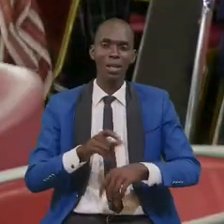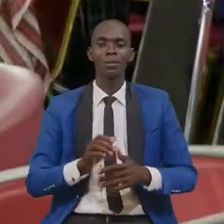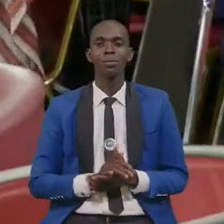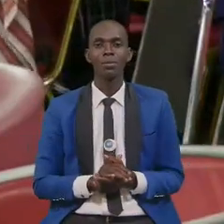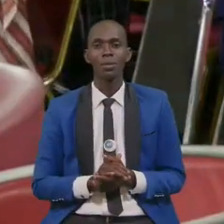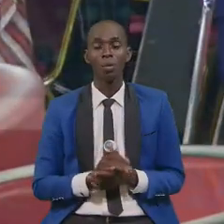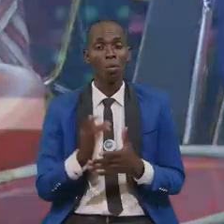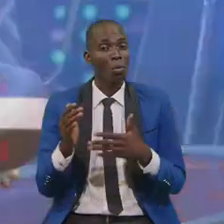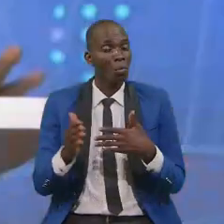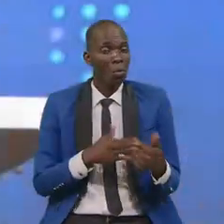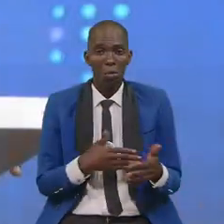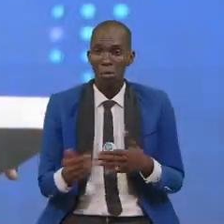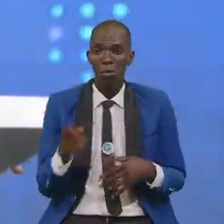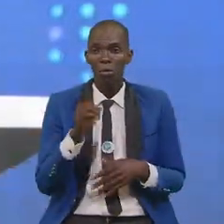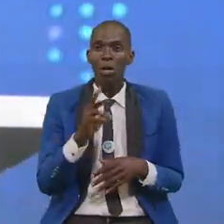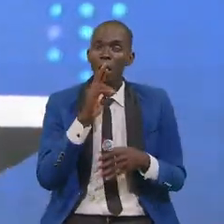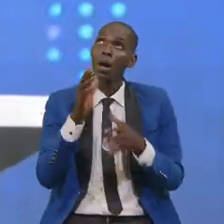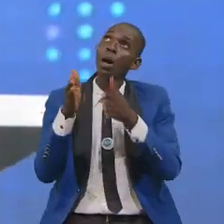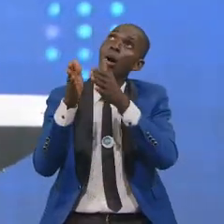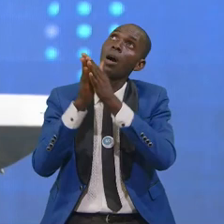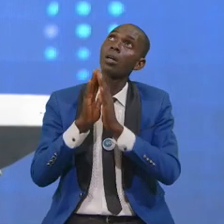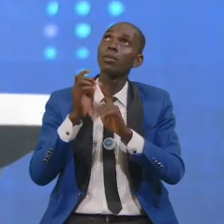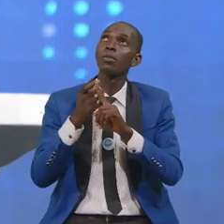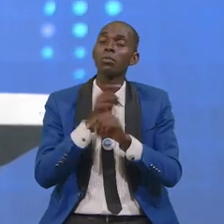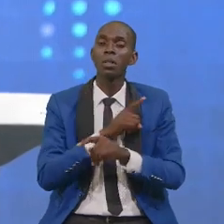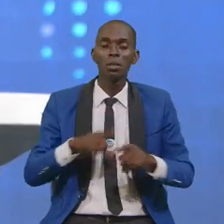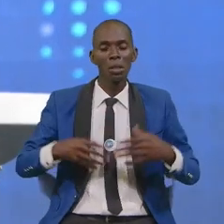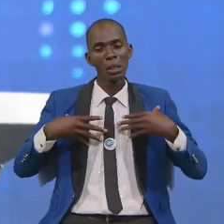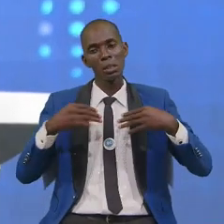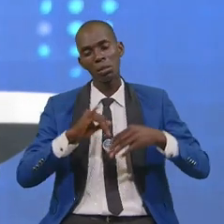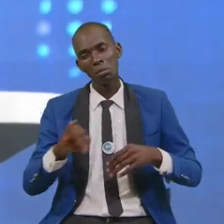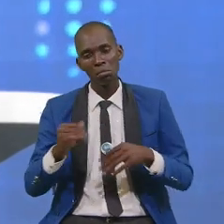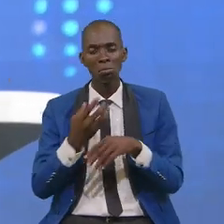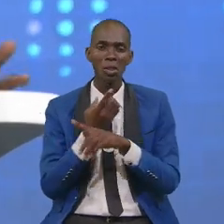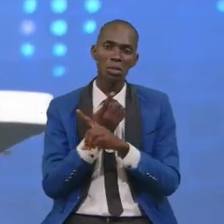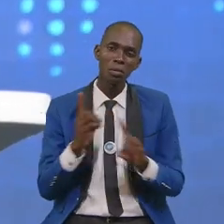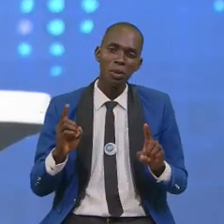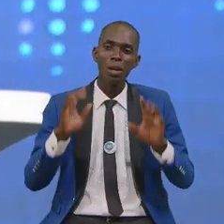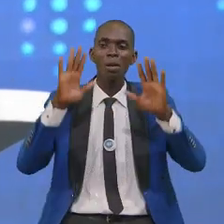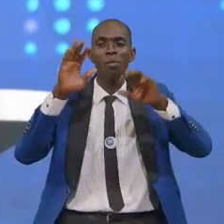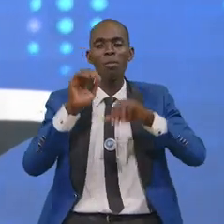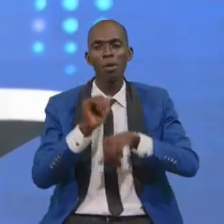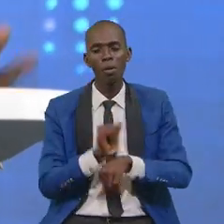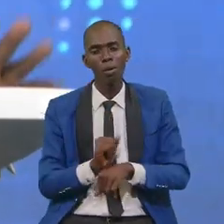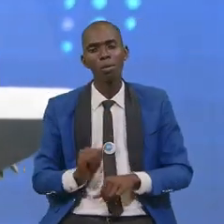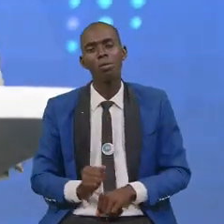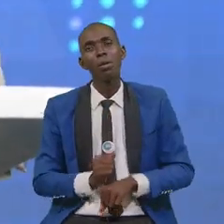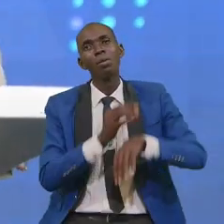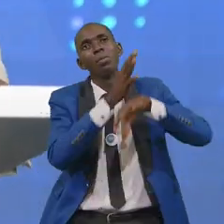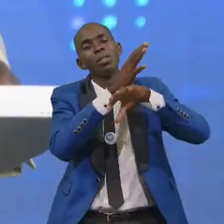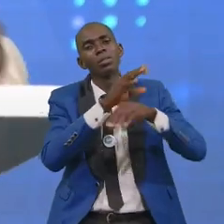Whatever you are asking from the Lord, healing, deliverance, miracle, mountain moving,